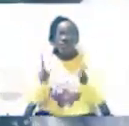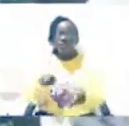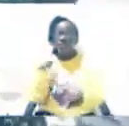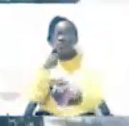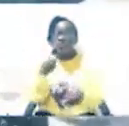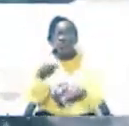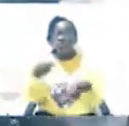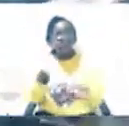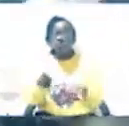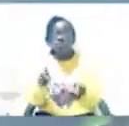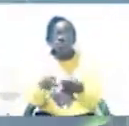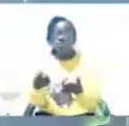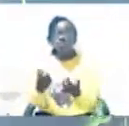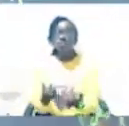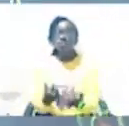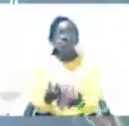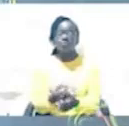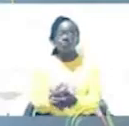tonight.